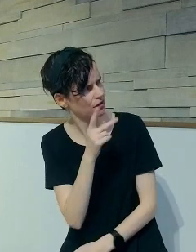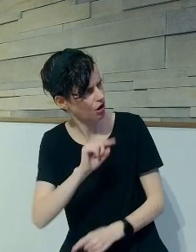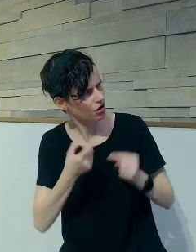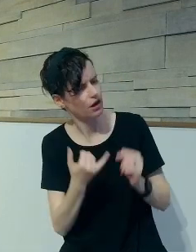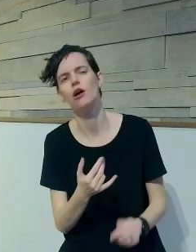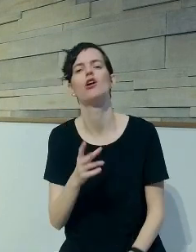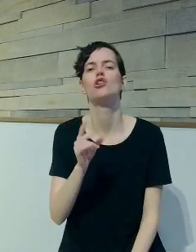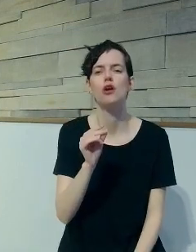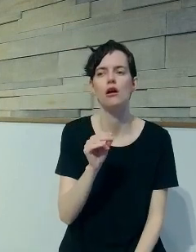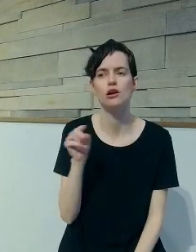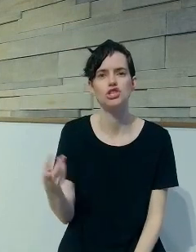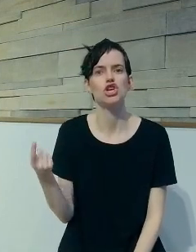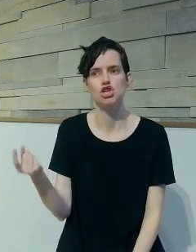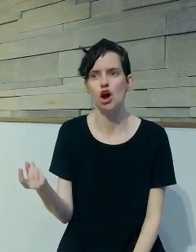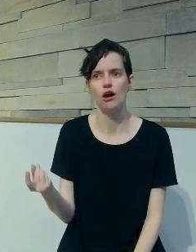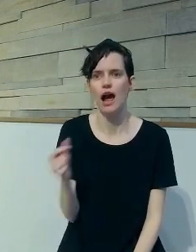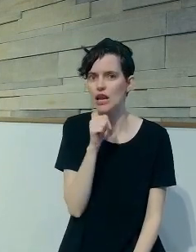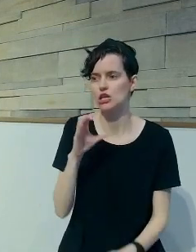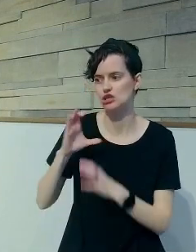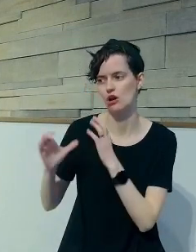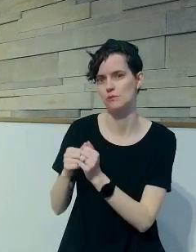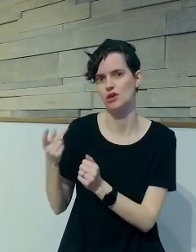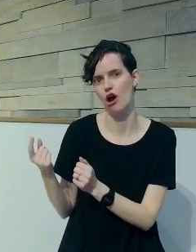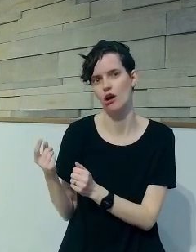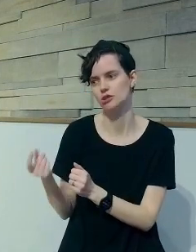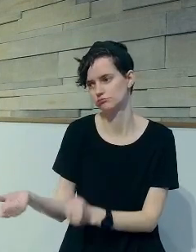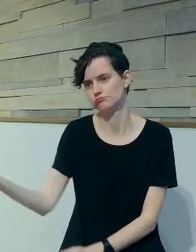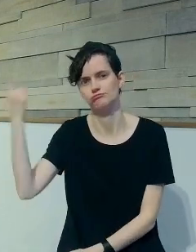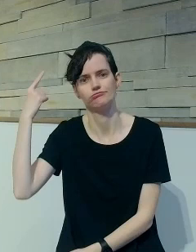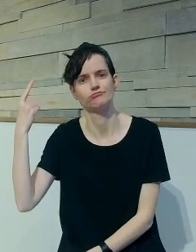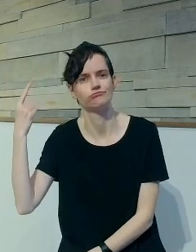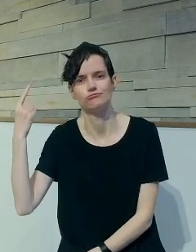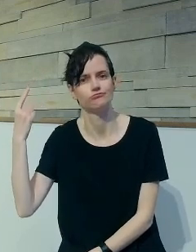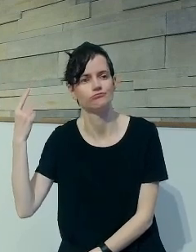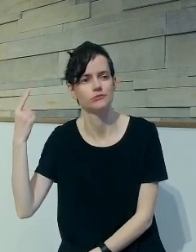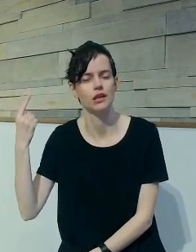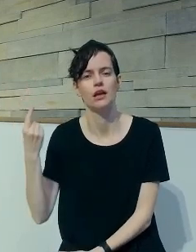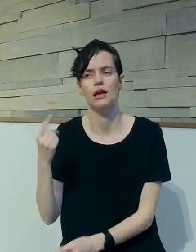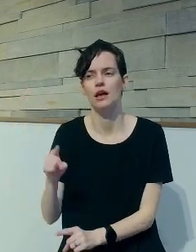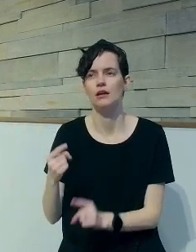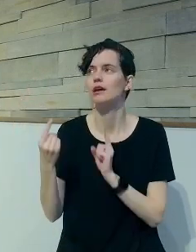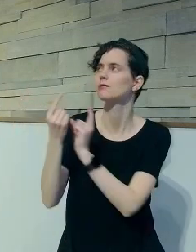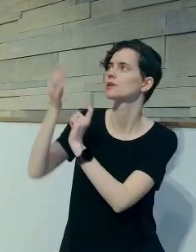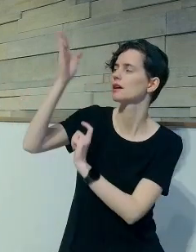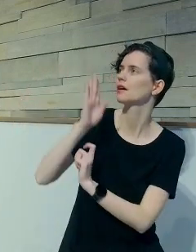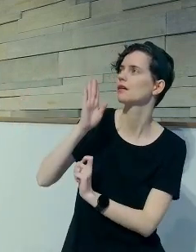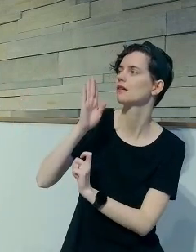now. No, she's a dog. I didn't talk to my dog like that. She doesn't understand. And so when I come to